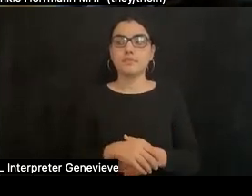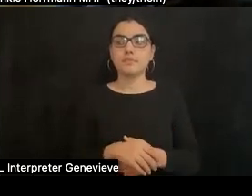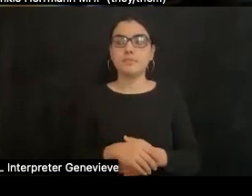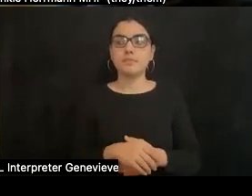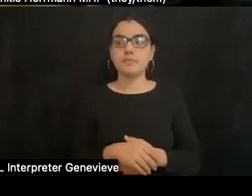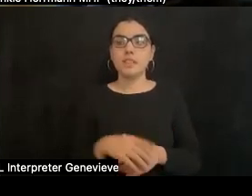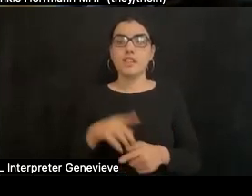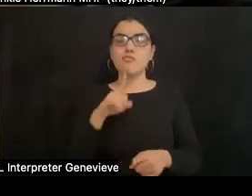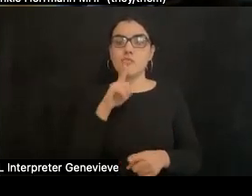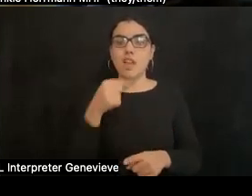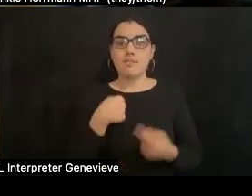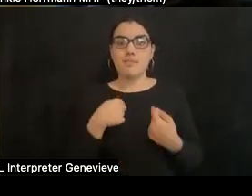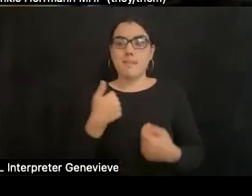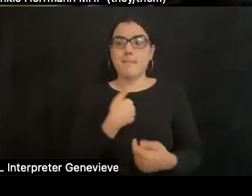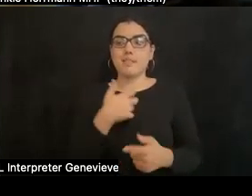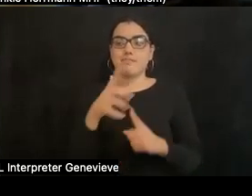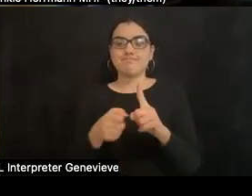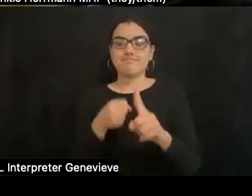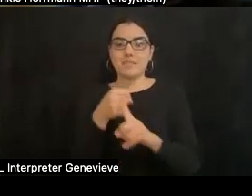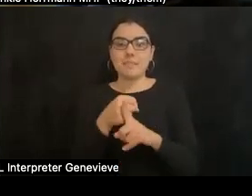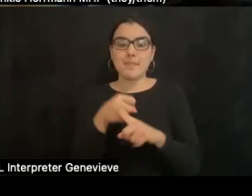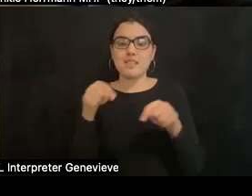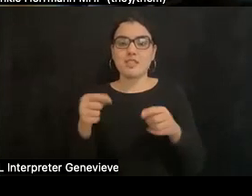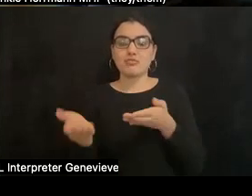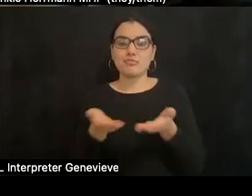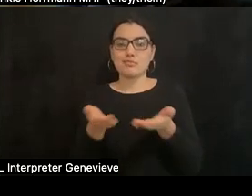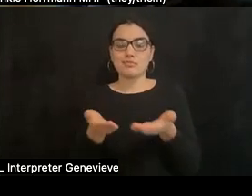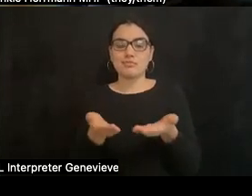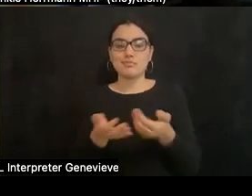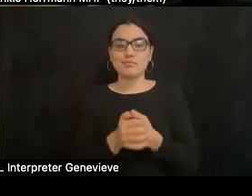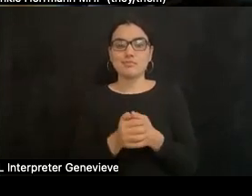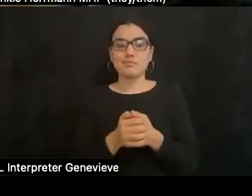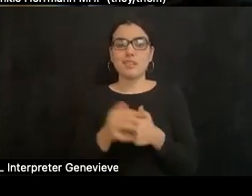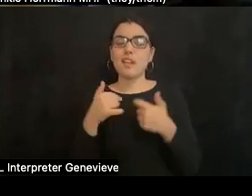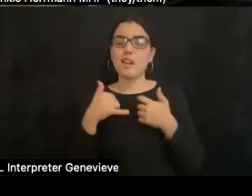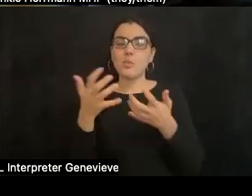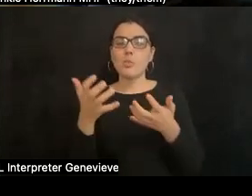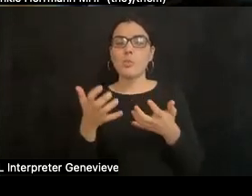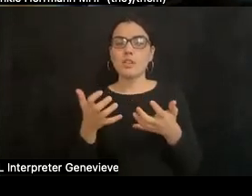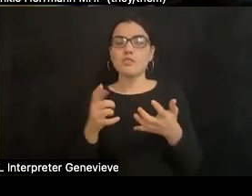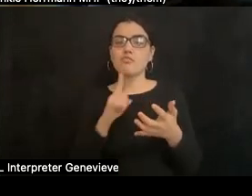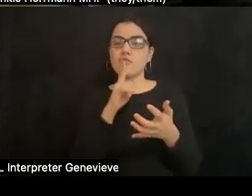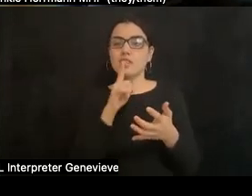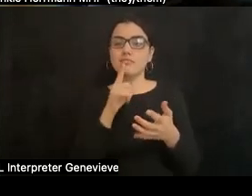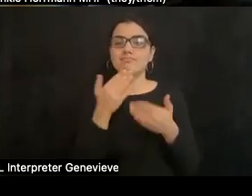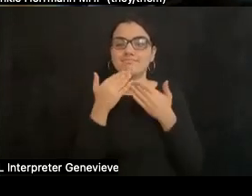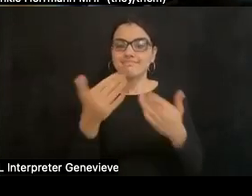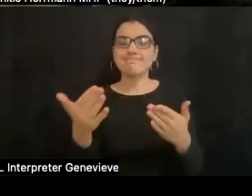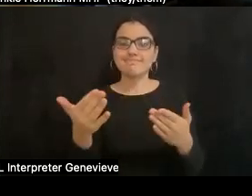directly impacted by these services. So I just want to give that shout out.